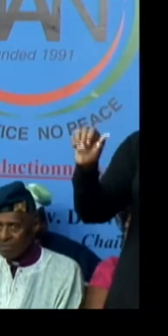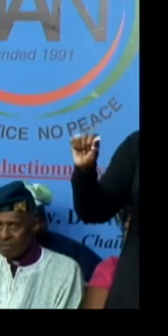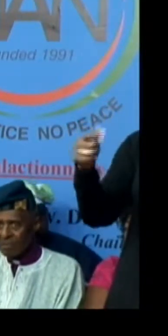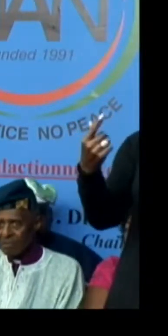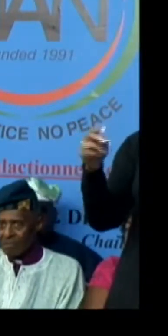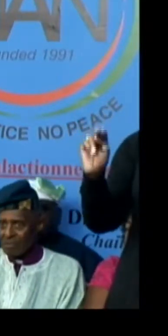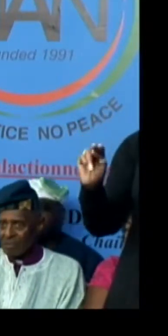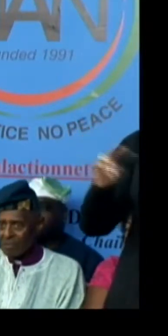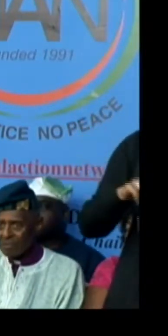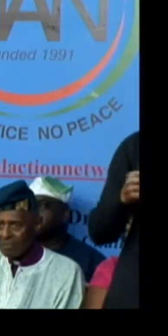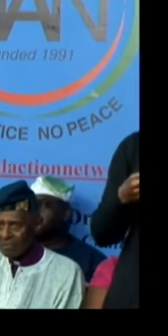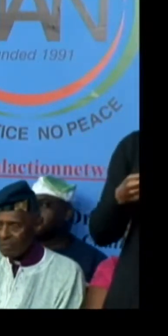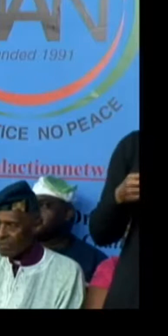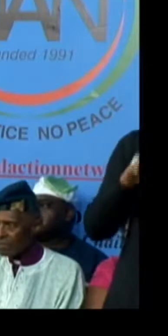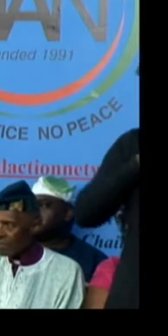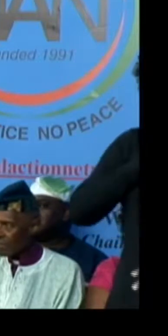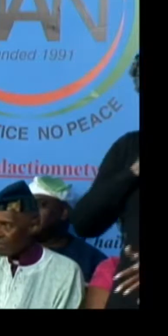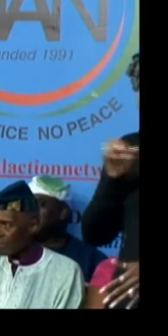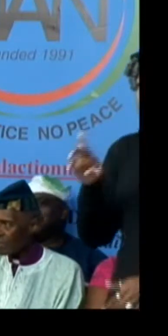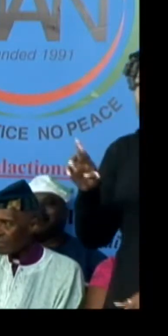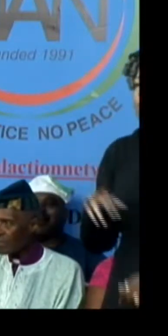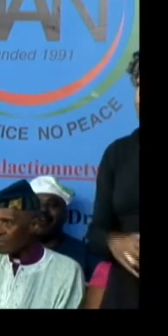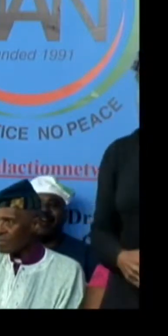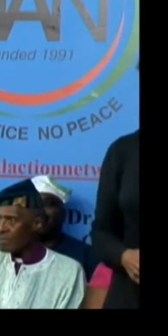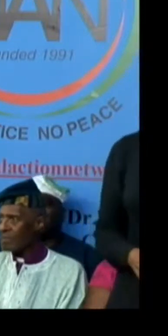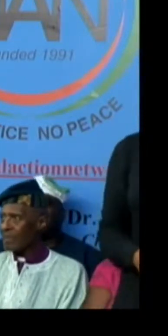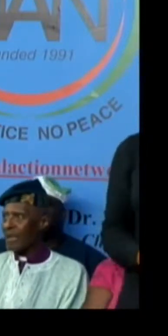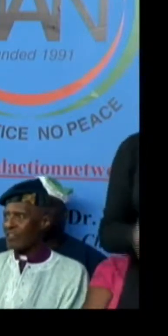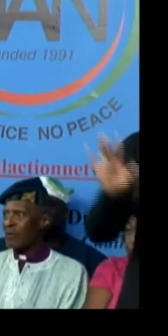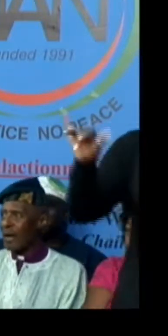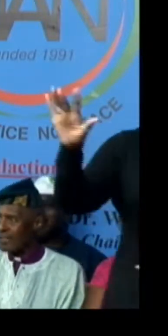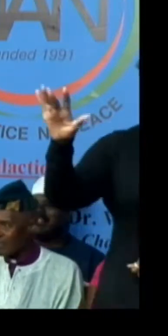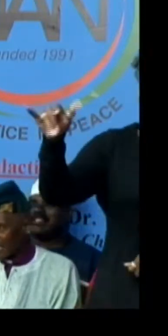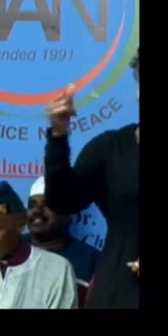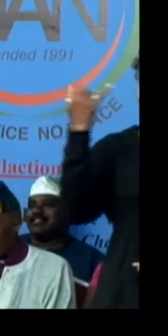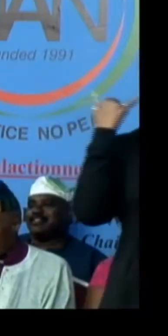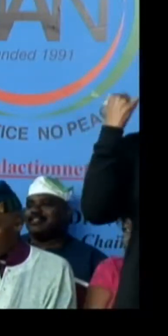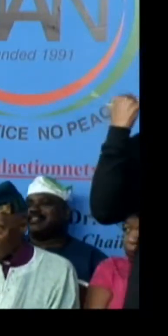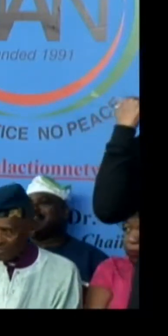slur? That would have been the top of every news.